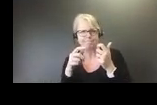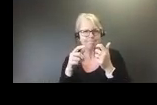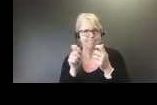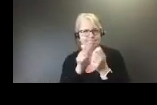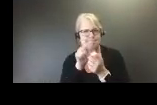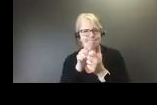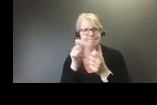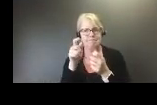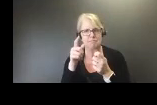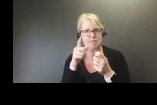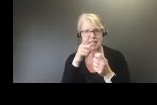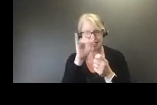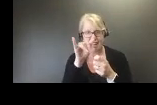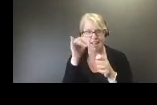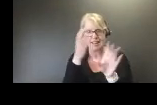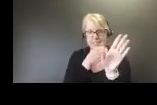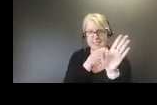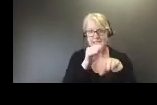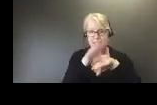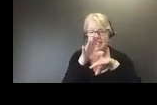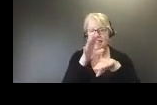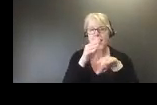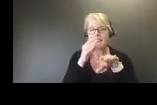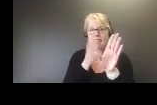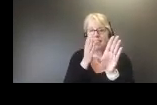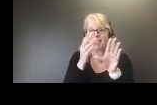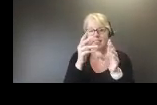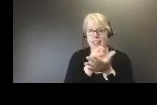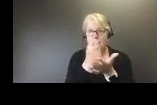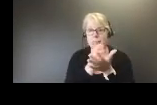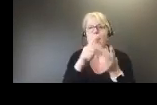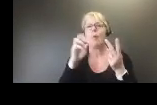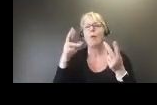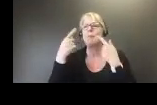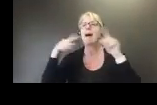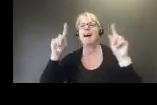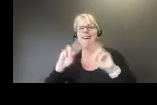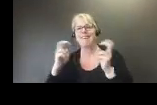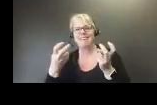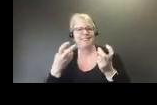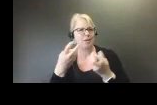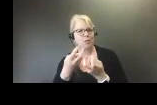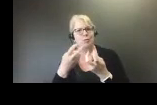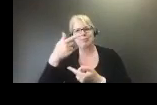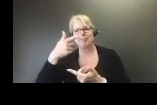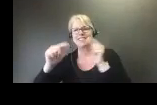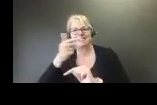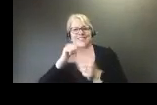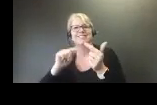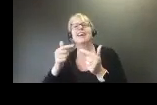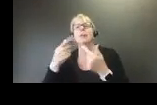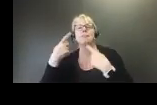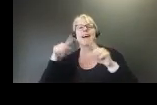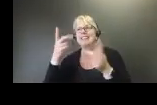the psychological therapy or the effect of the group and the interactions within the group that results in the benefit.